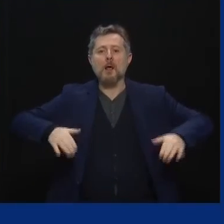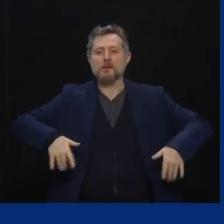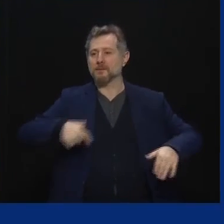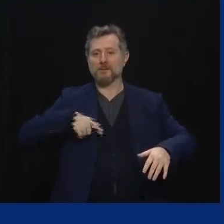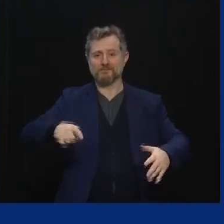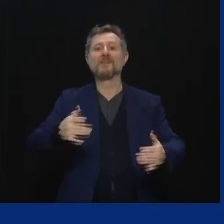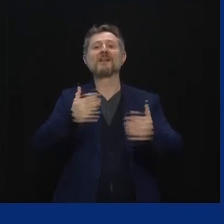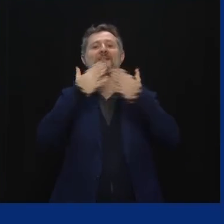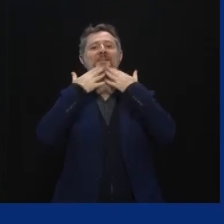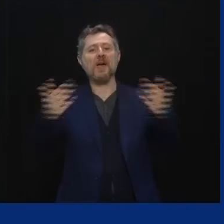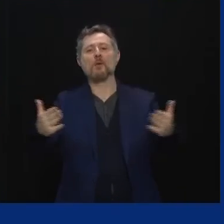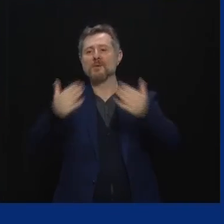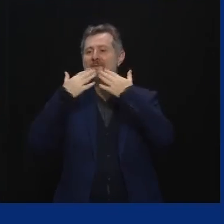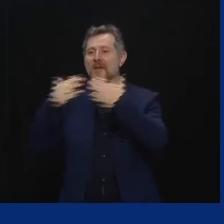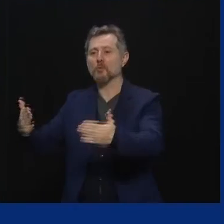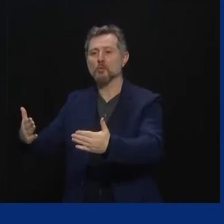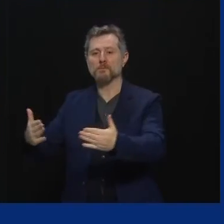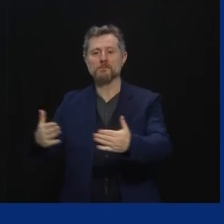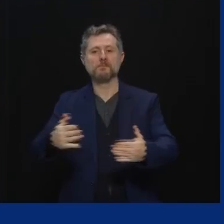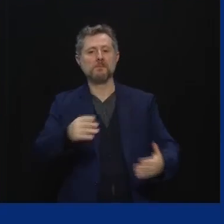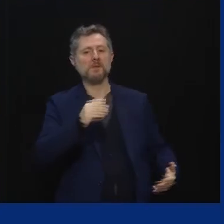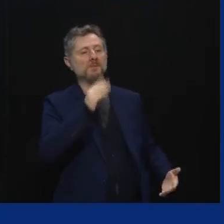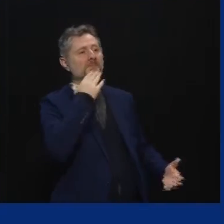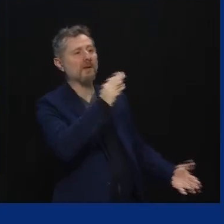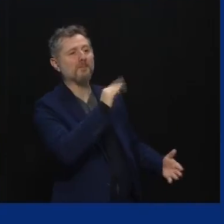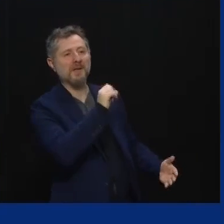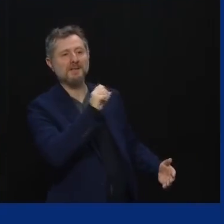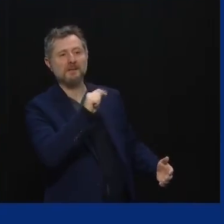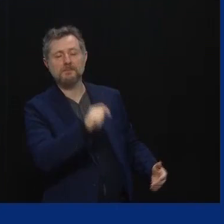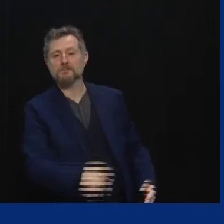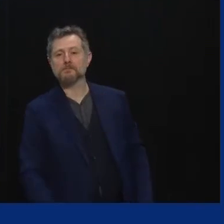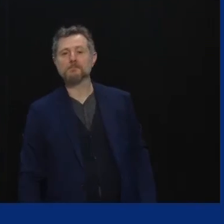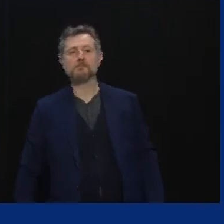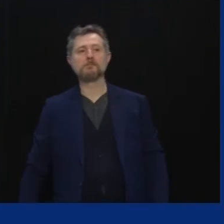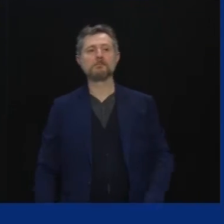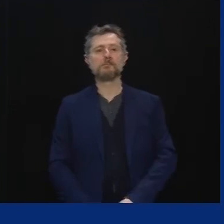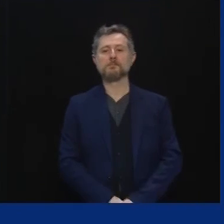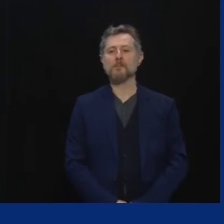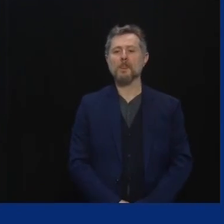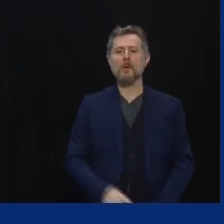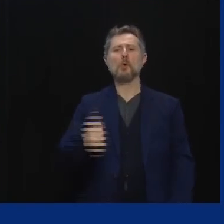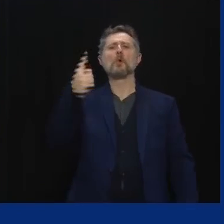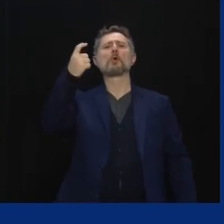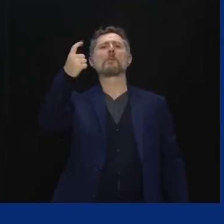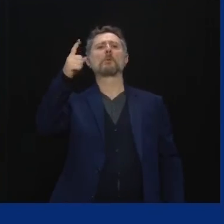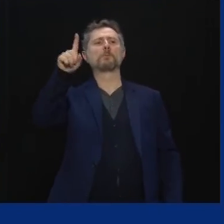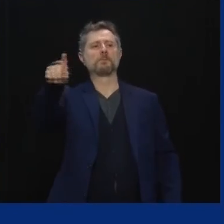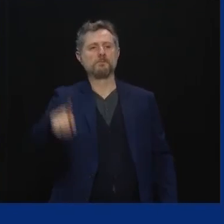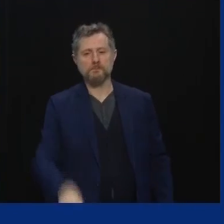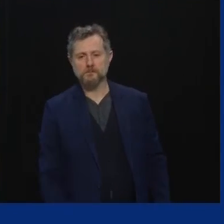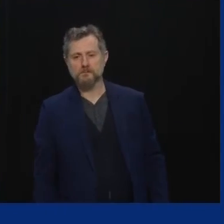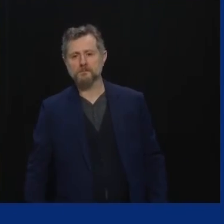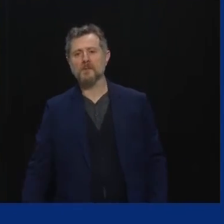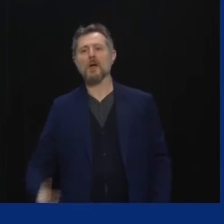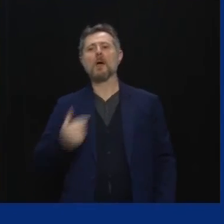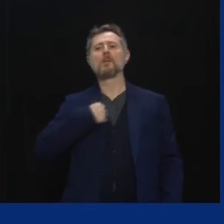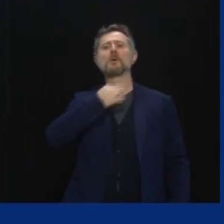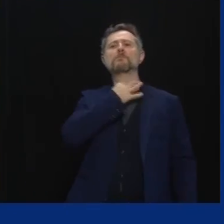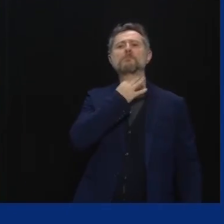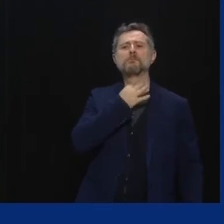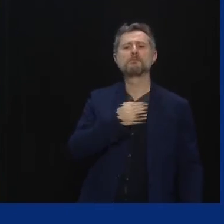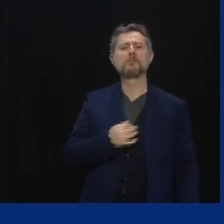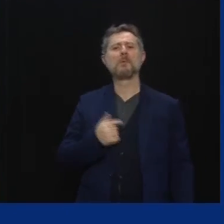everyone. Thank you, Dr. Bassett. Appreciate it. Very quickly, I was just very curious to know, the former governor took a